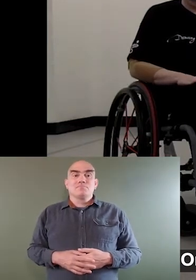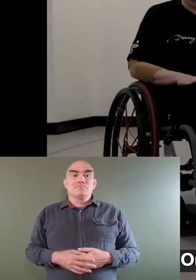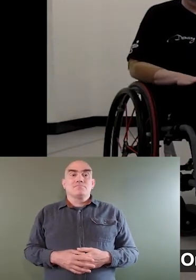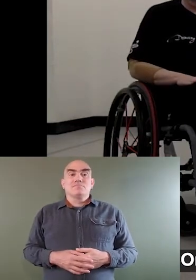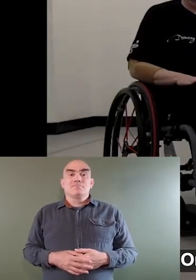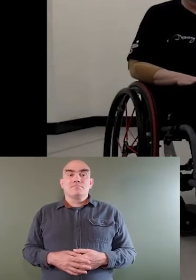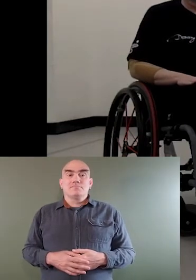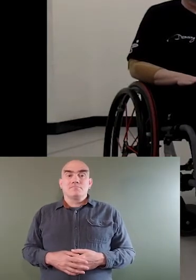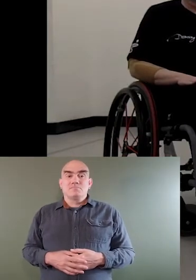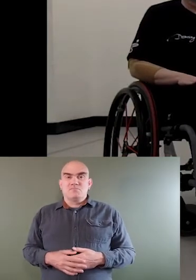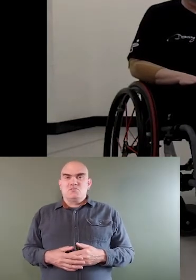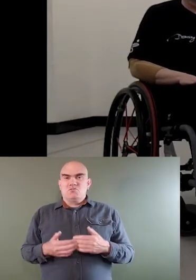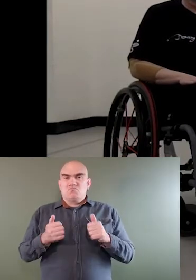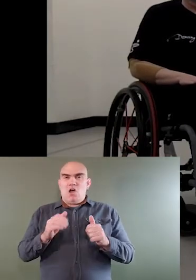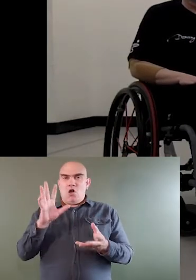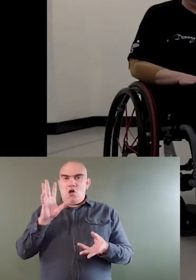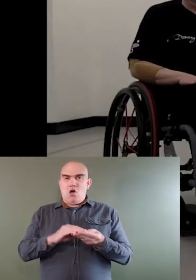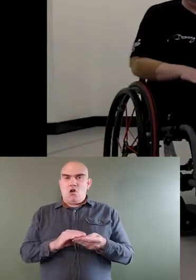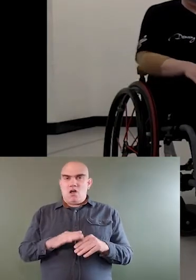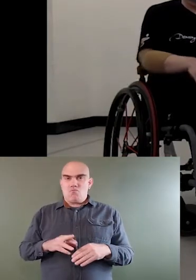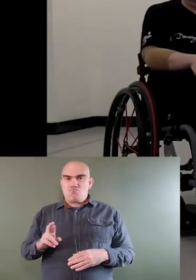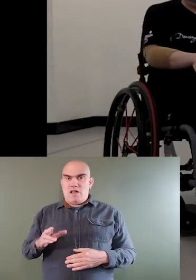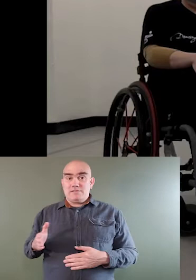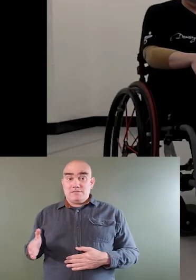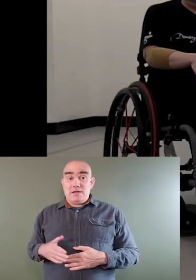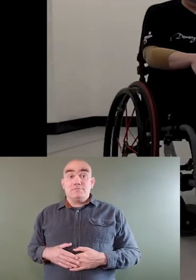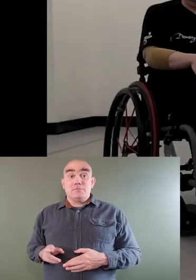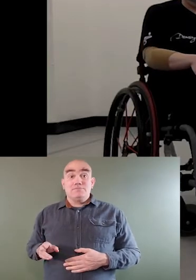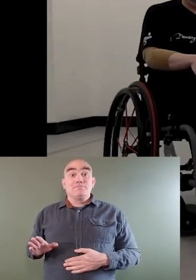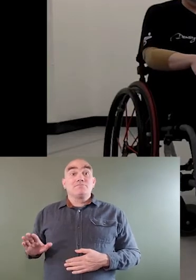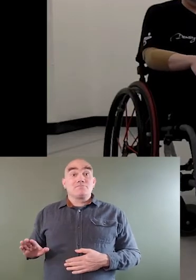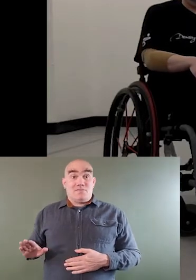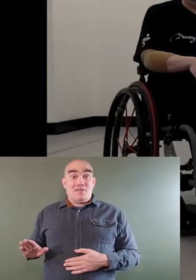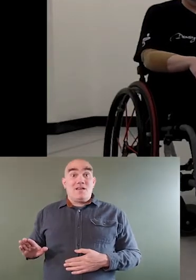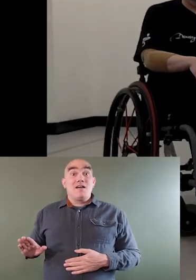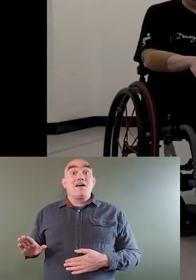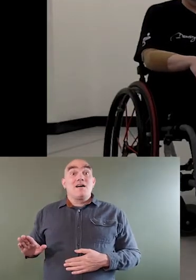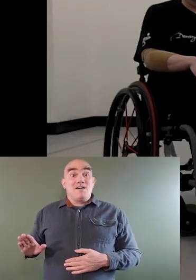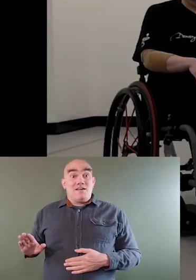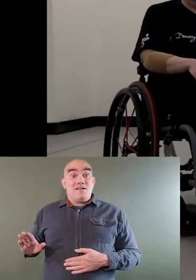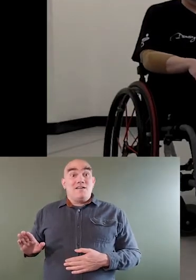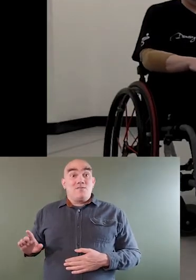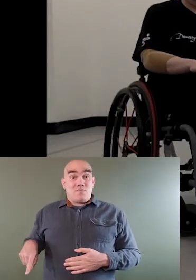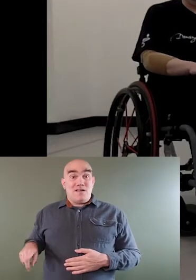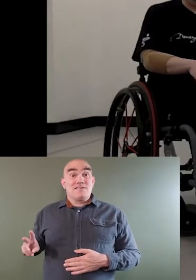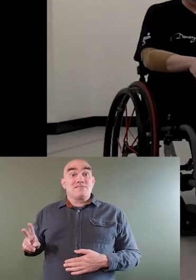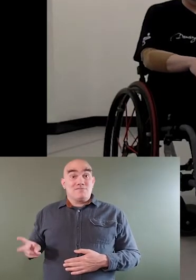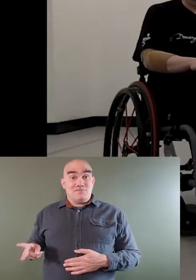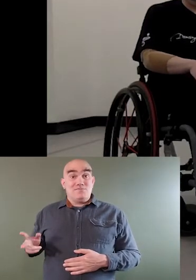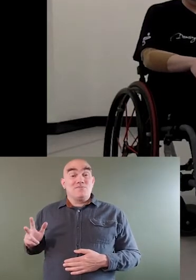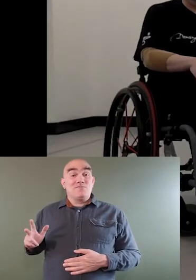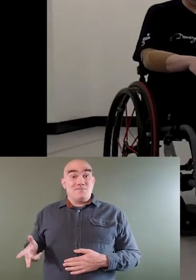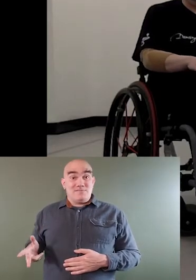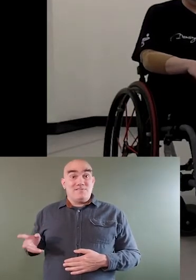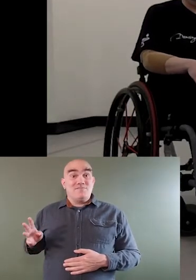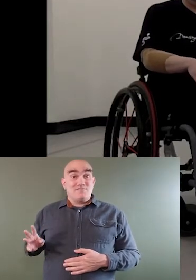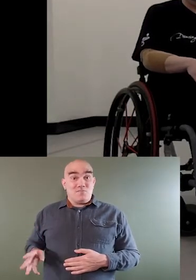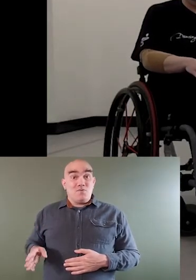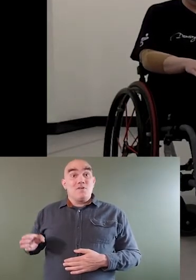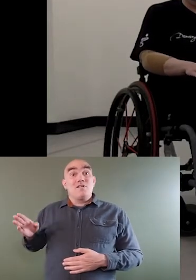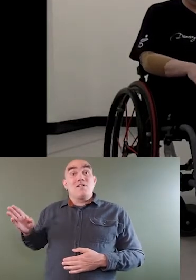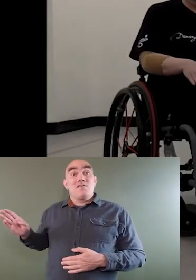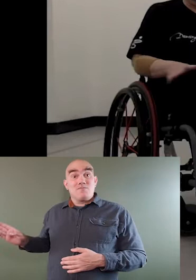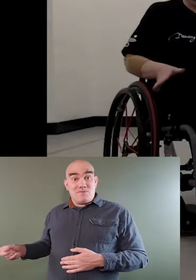4. Let's try that all together from our right side, 4 beats. Ready, go. 1, 2,